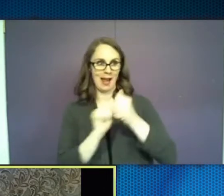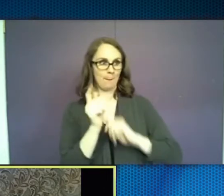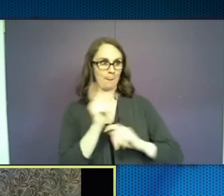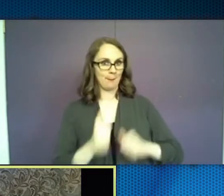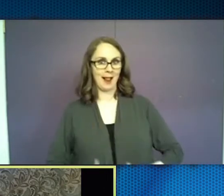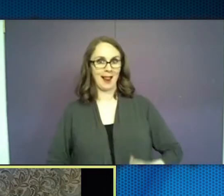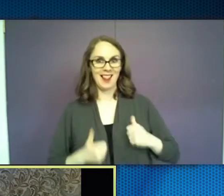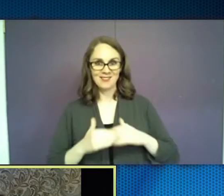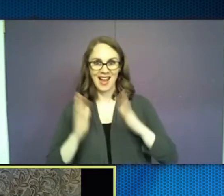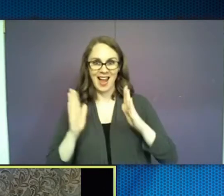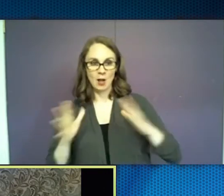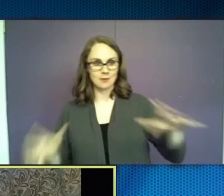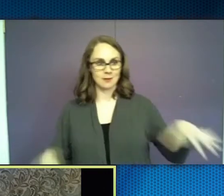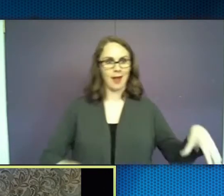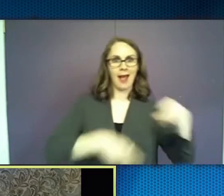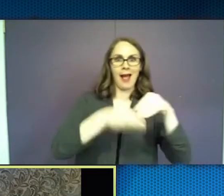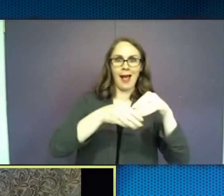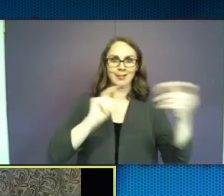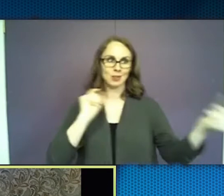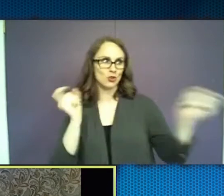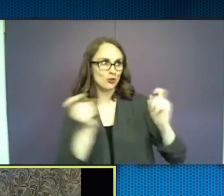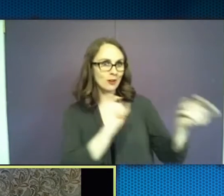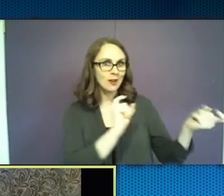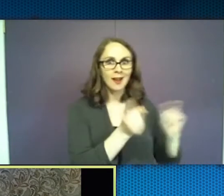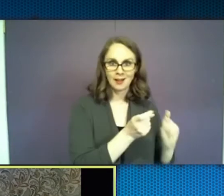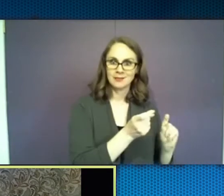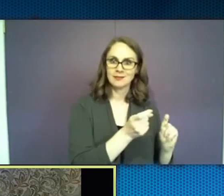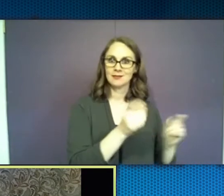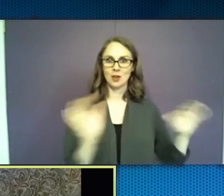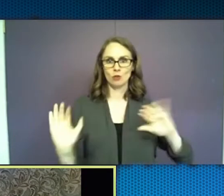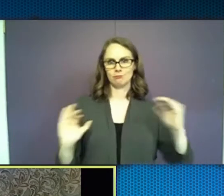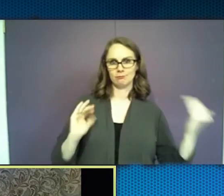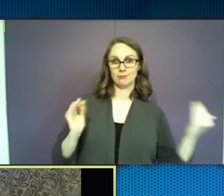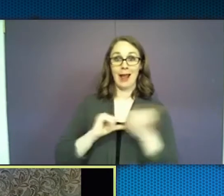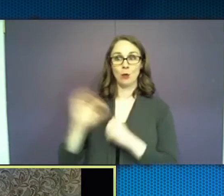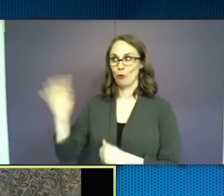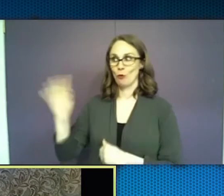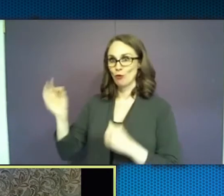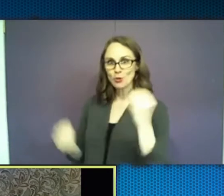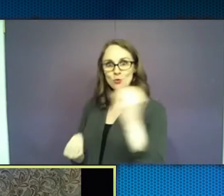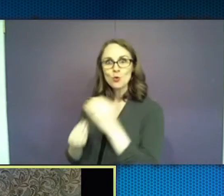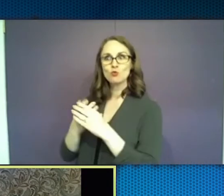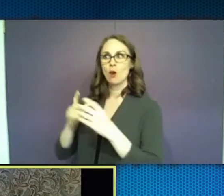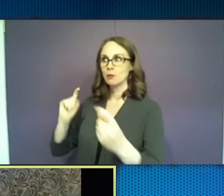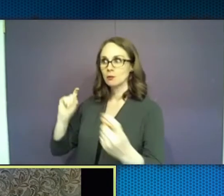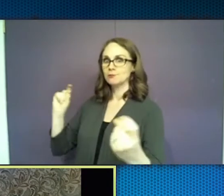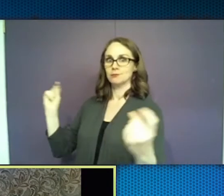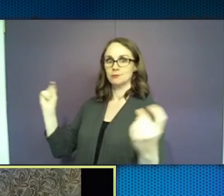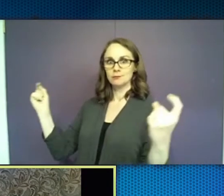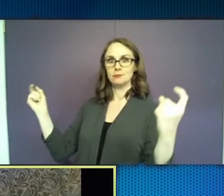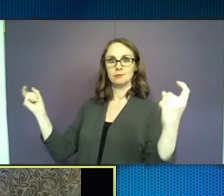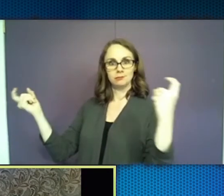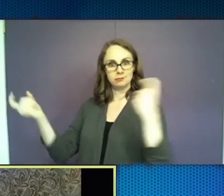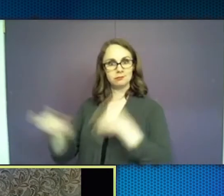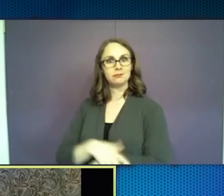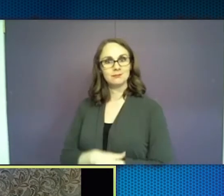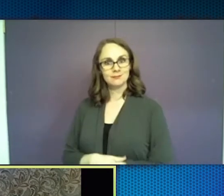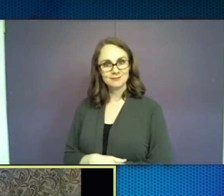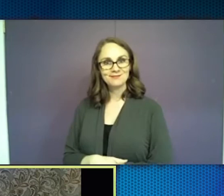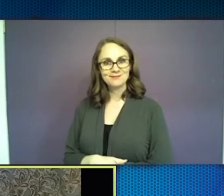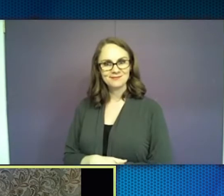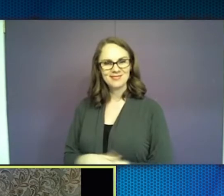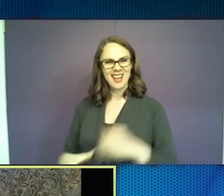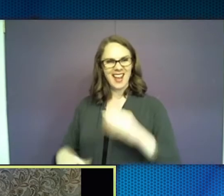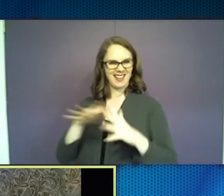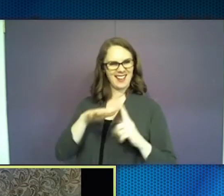in the house and added to it and changed it in relation to how Frederick was growing and changing around them. And it adds